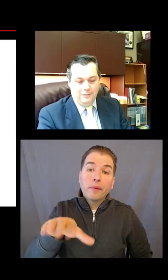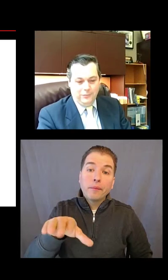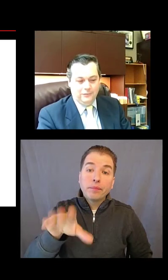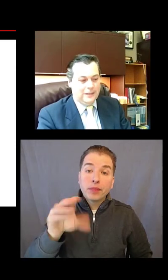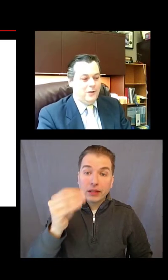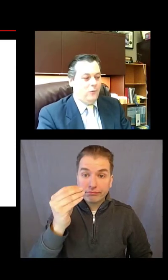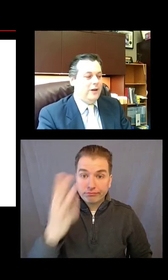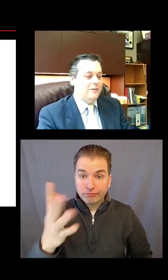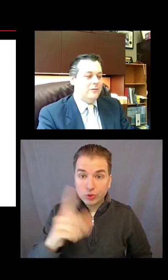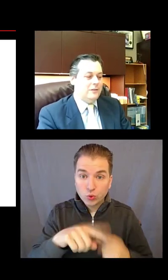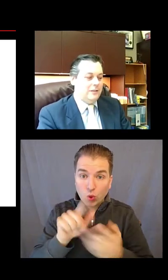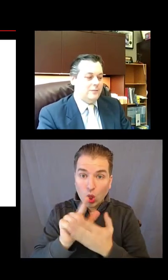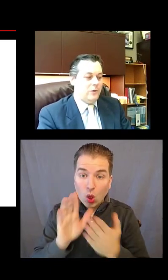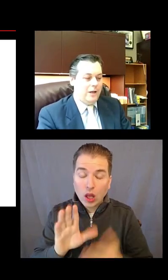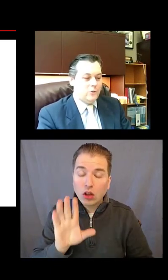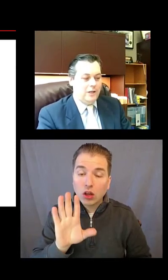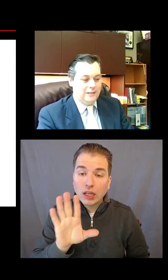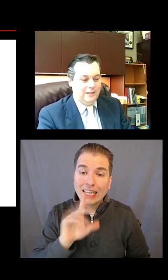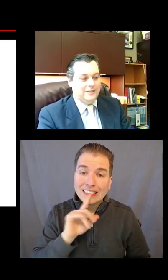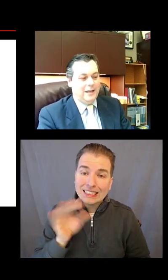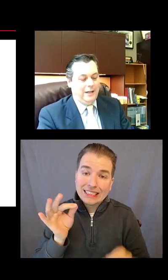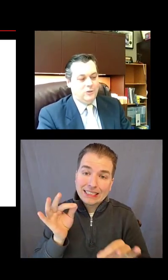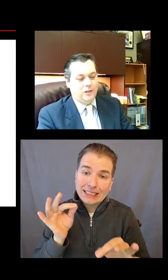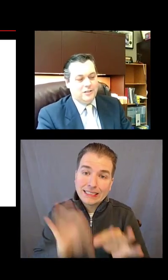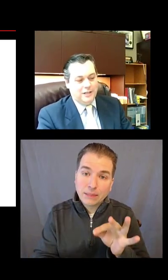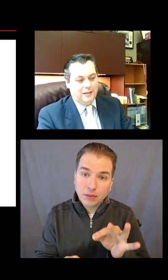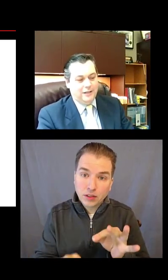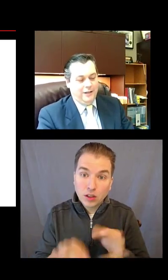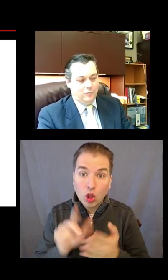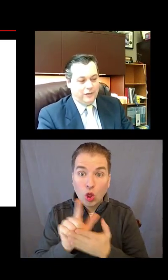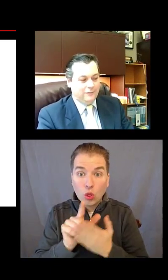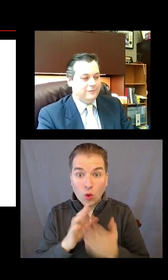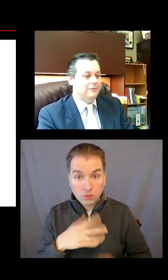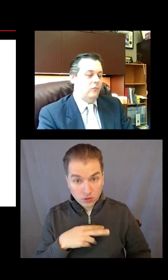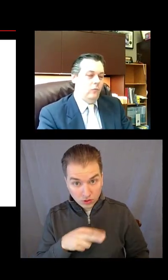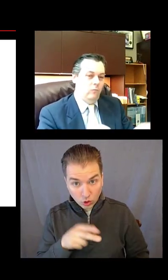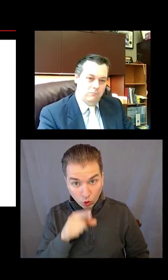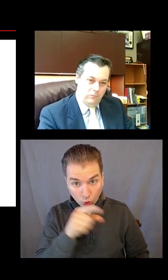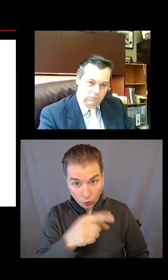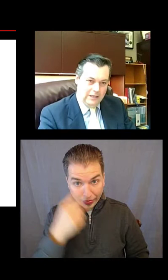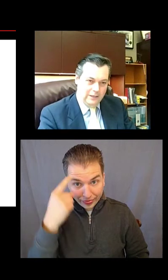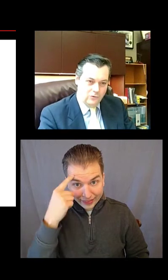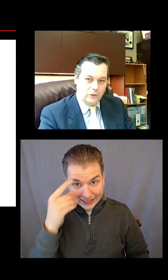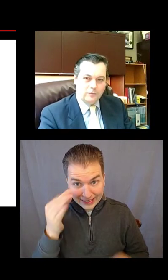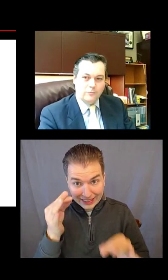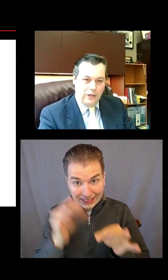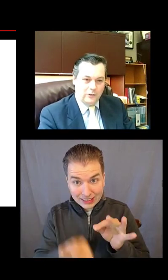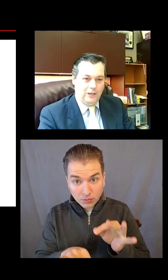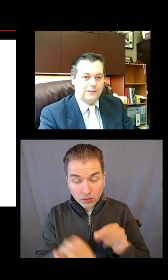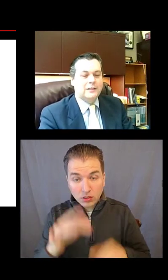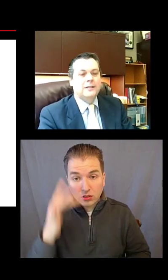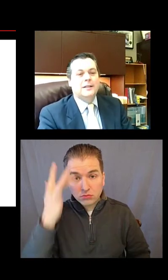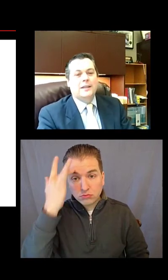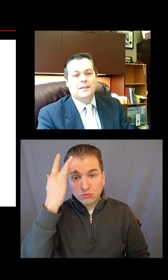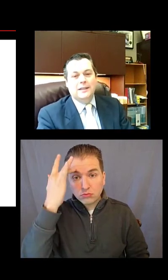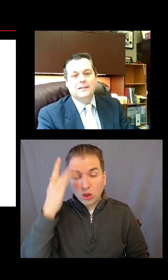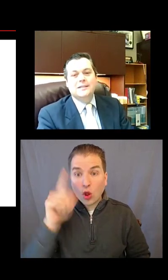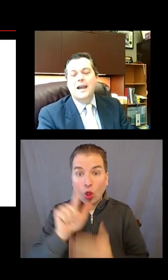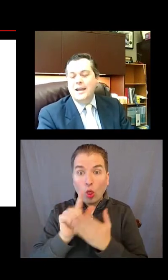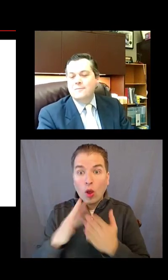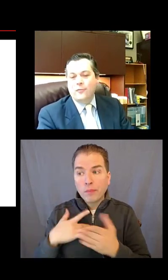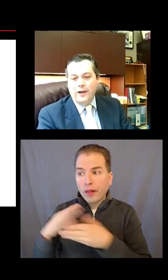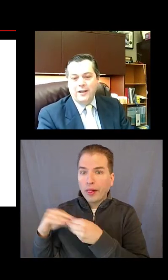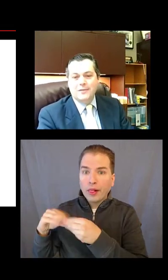really simple. Whatever this project is, I just need a brief insert project.